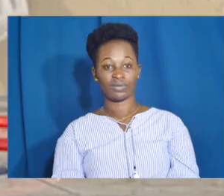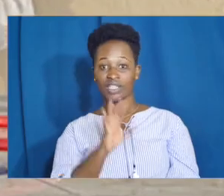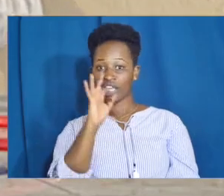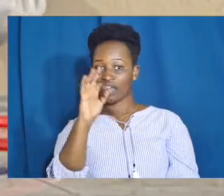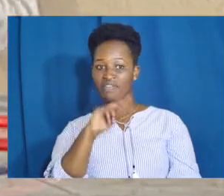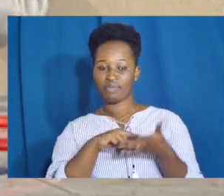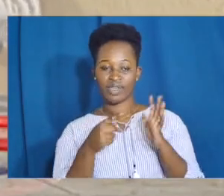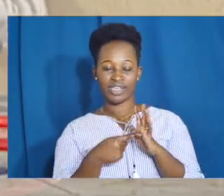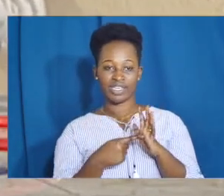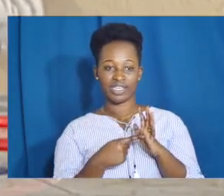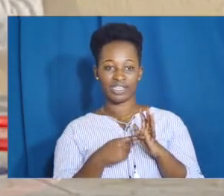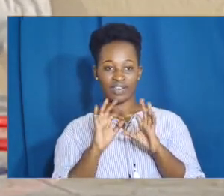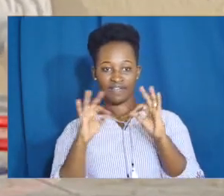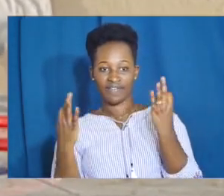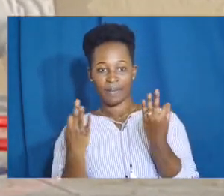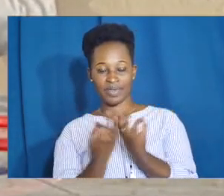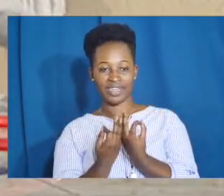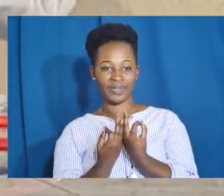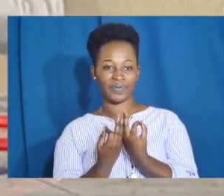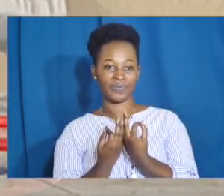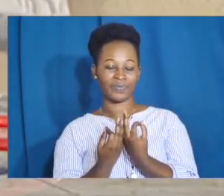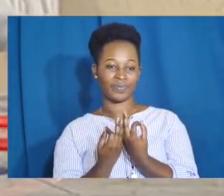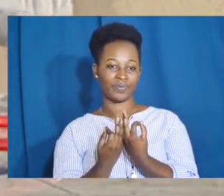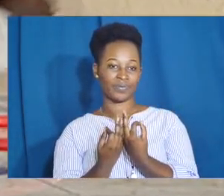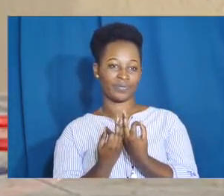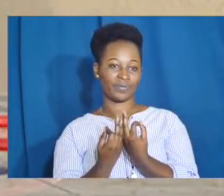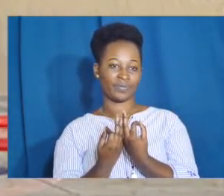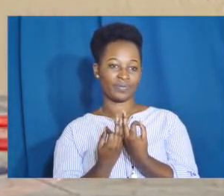F stands for family.